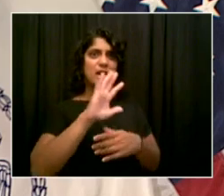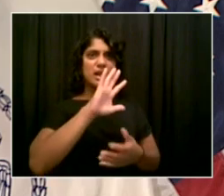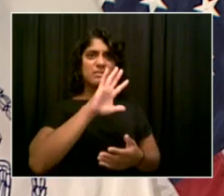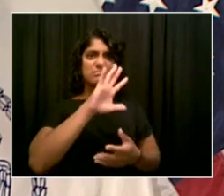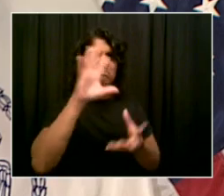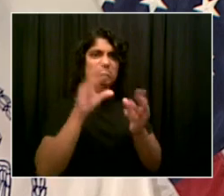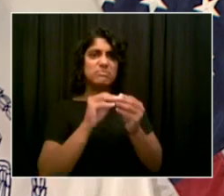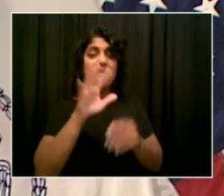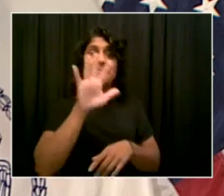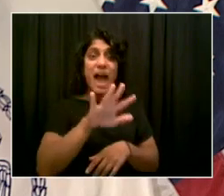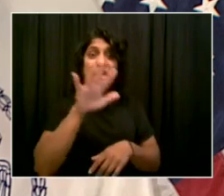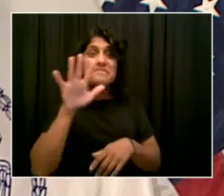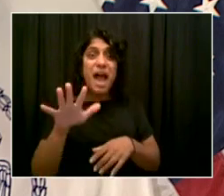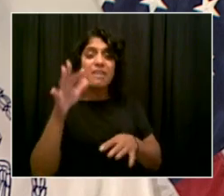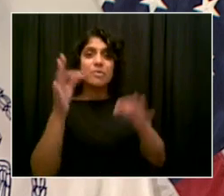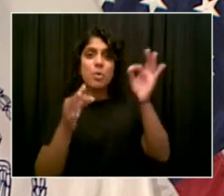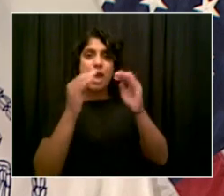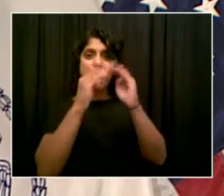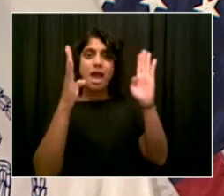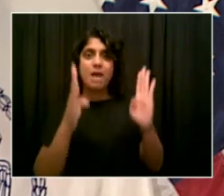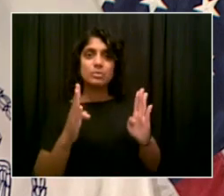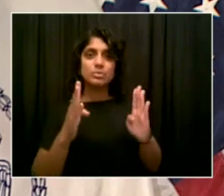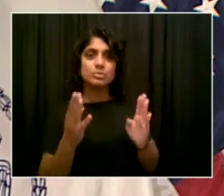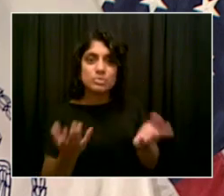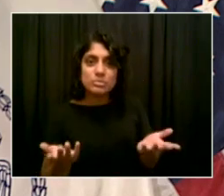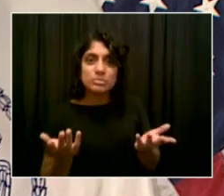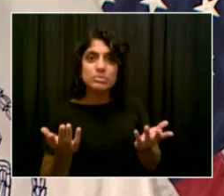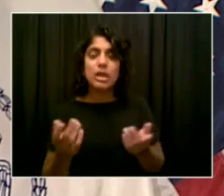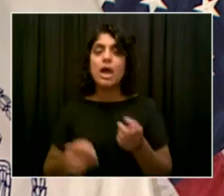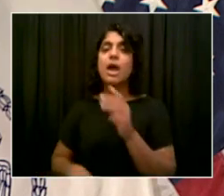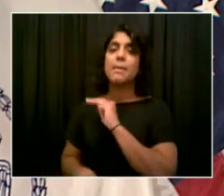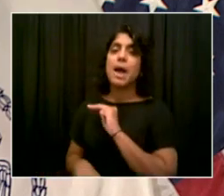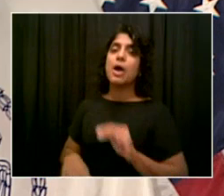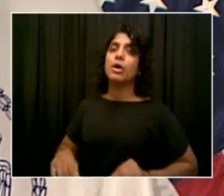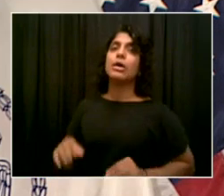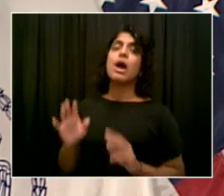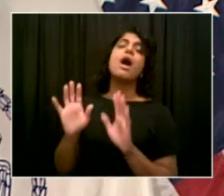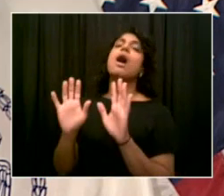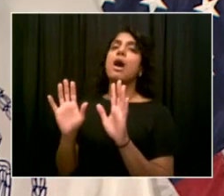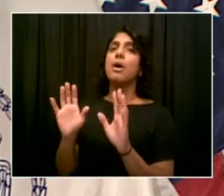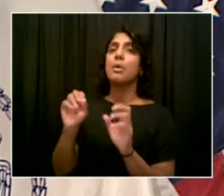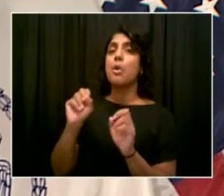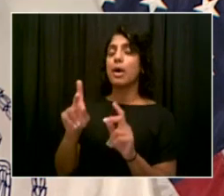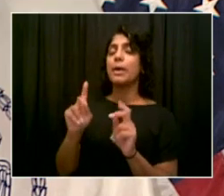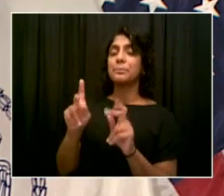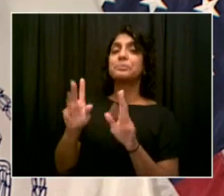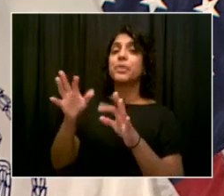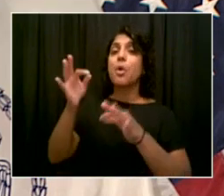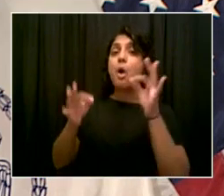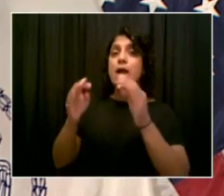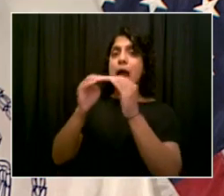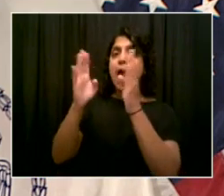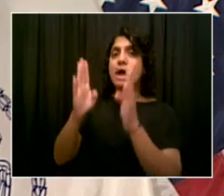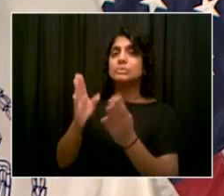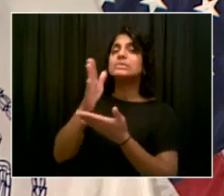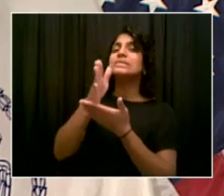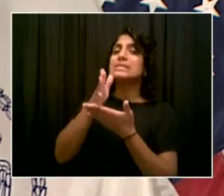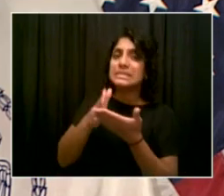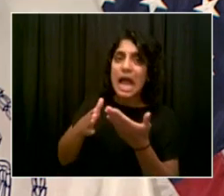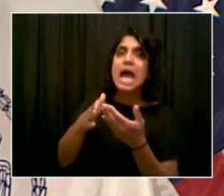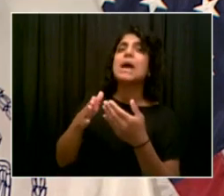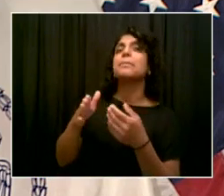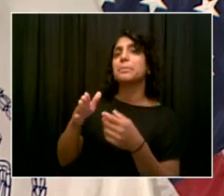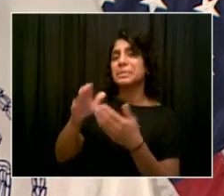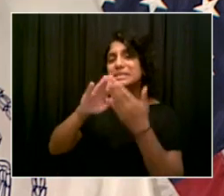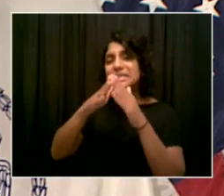city-owned properties, some state-owned properties. And again, I don't know the specifics. I'm sorry, I haven't read it, so I can't give you a better answer. But we will